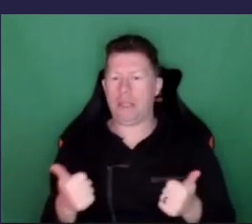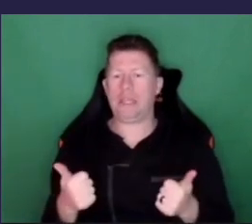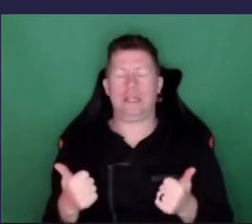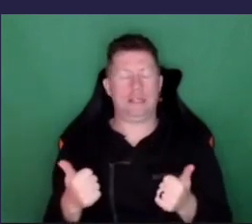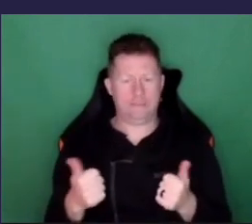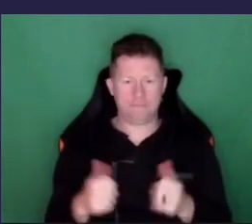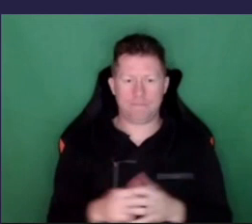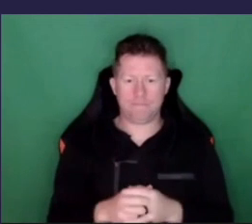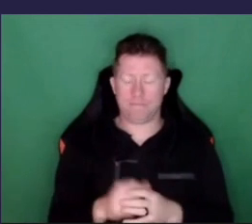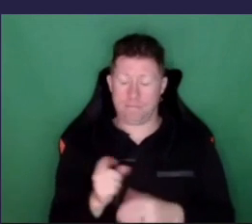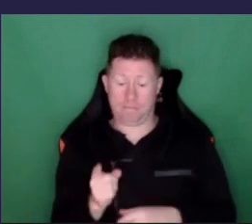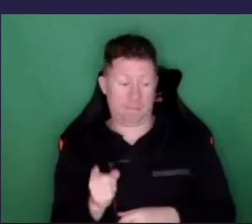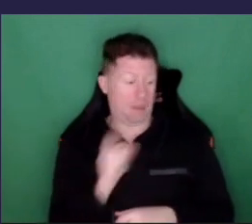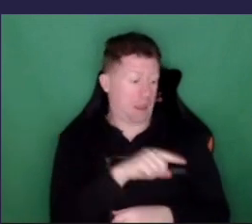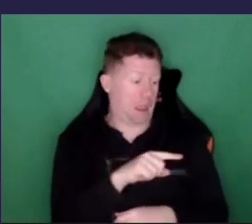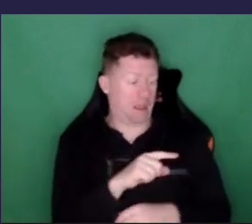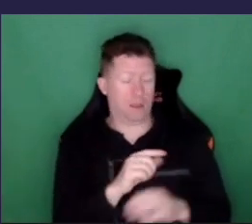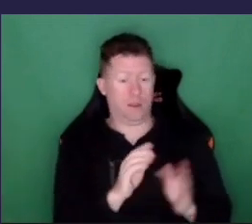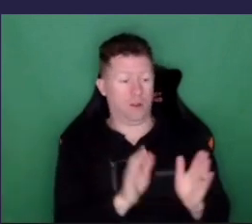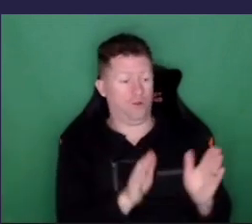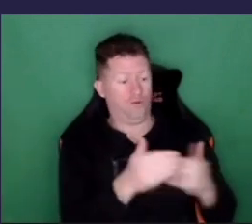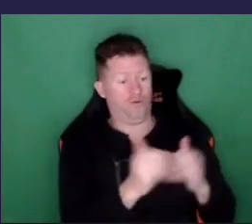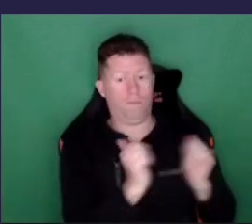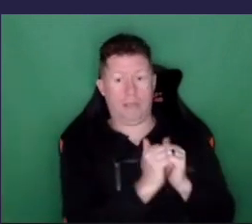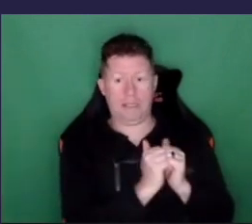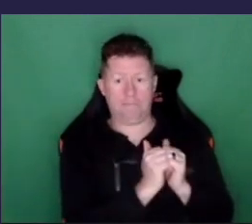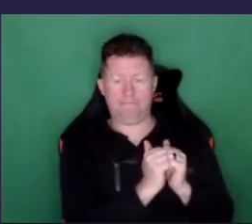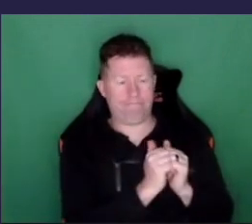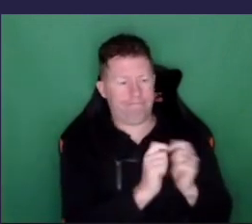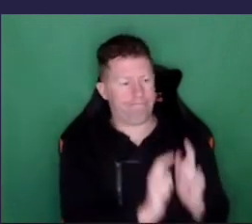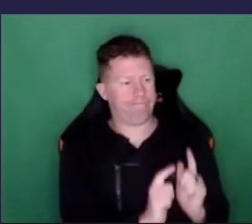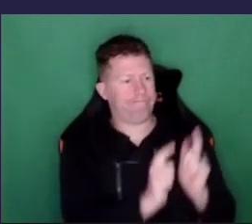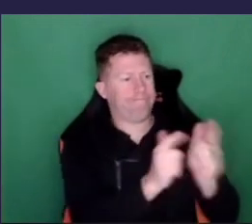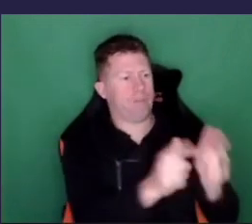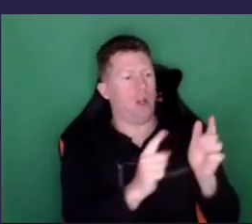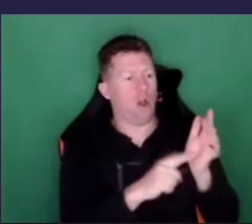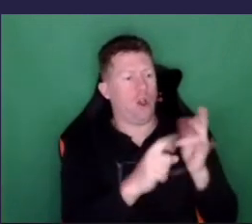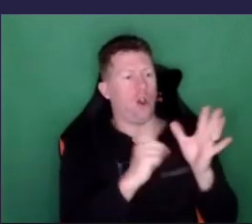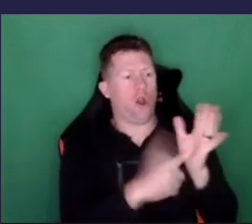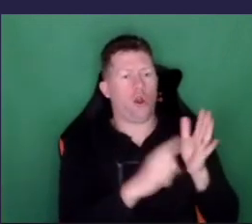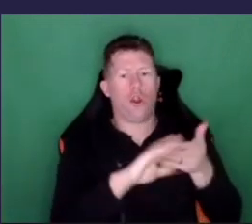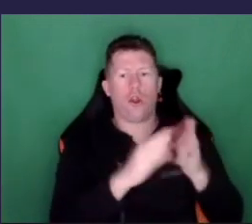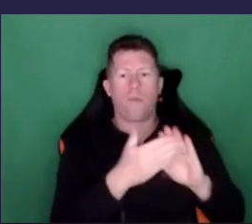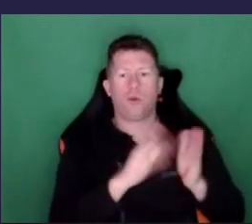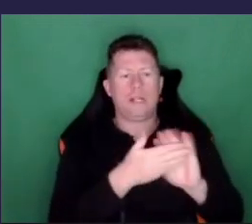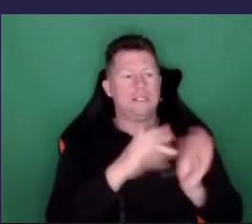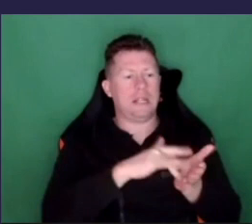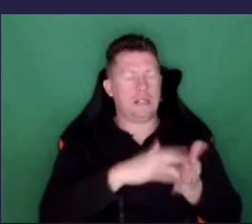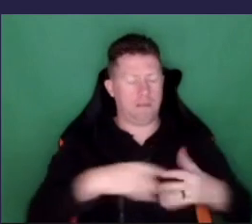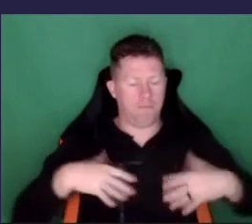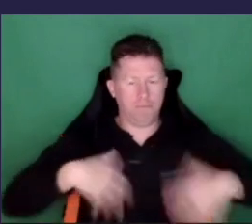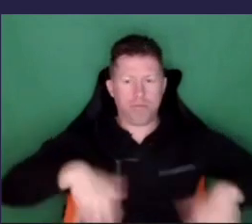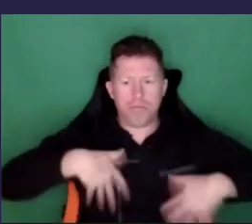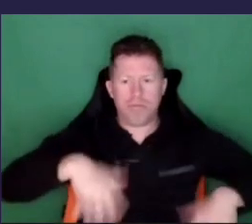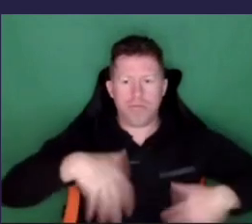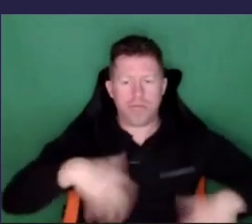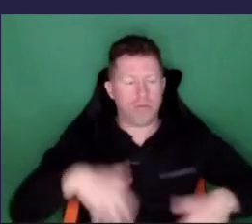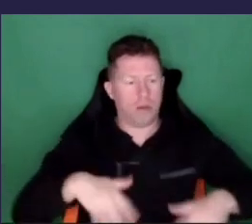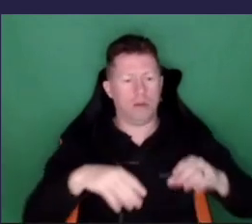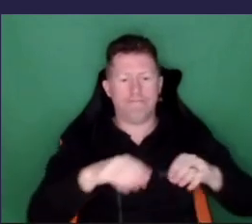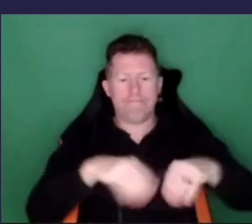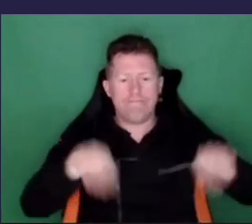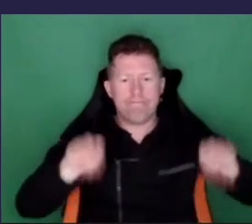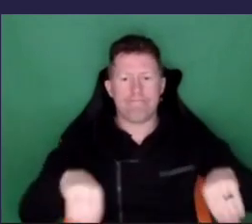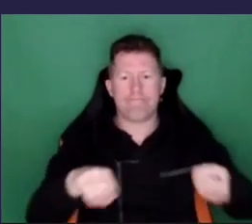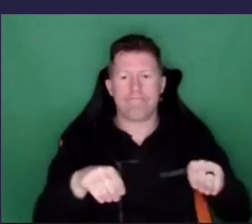other roommate, Barb, went to the local community center where they wore loose-fitting clothing, took yoga mats, and